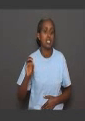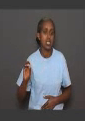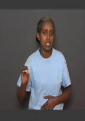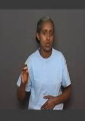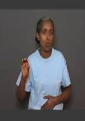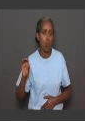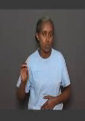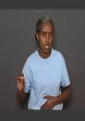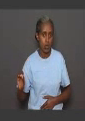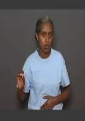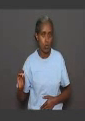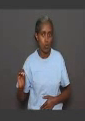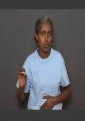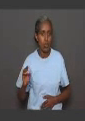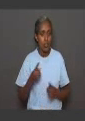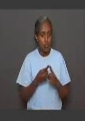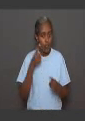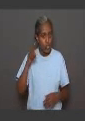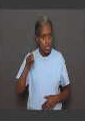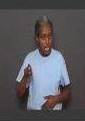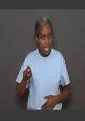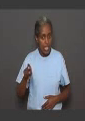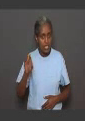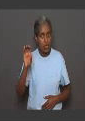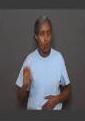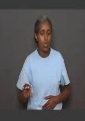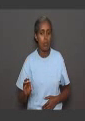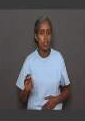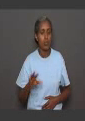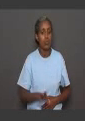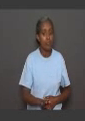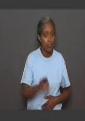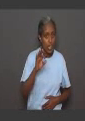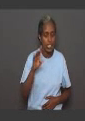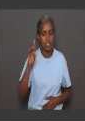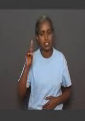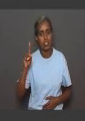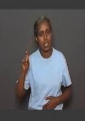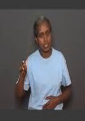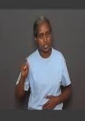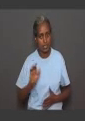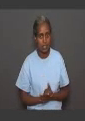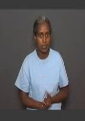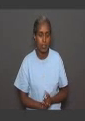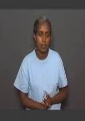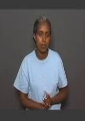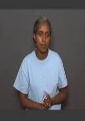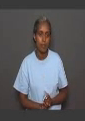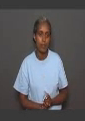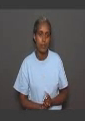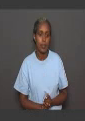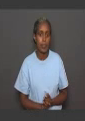3, 0, 0, for the x column to find dx.